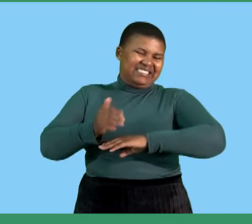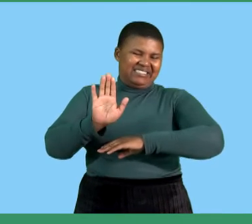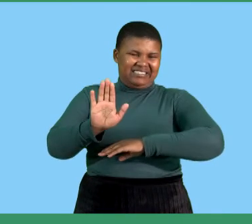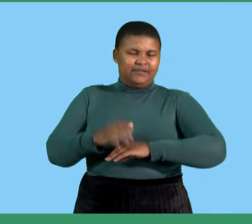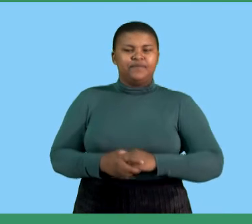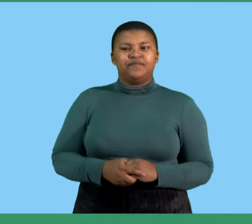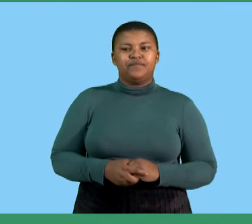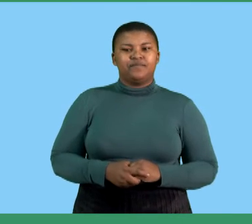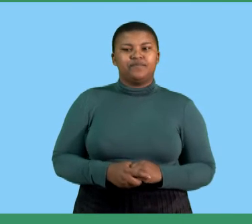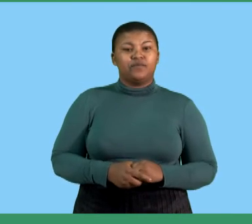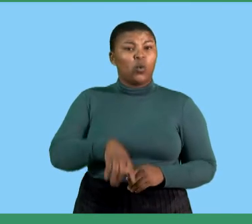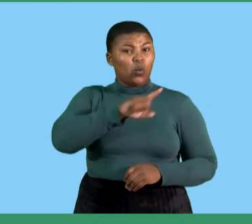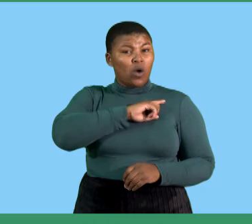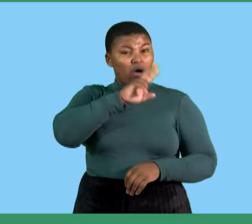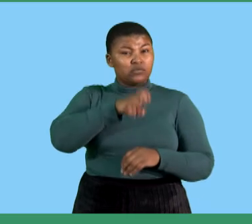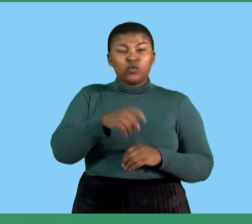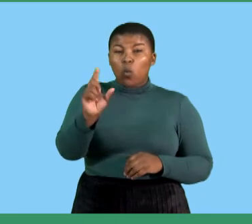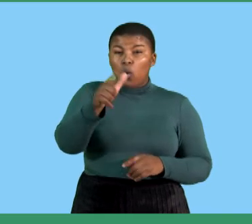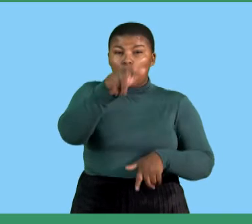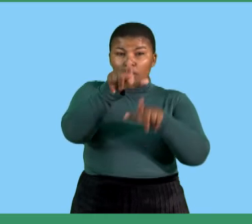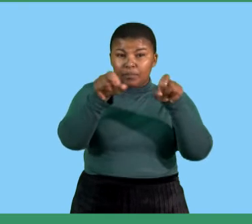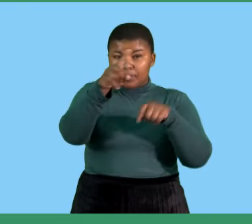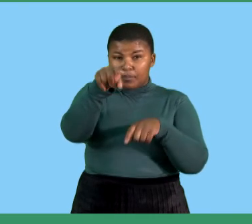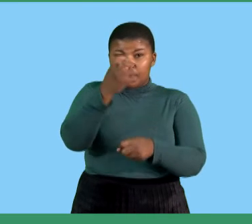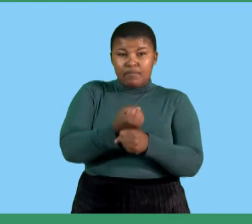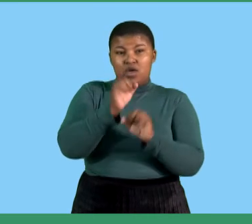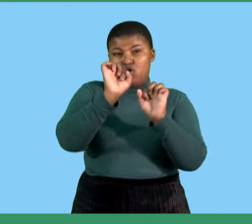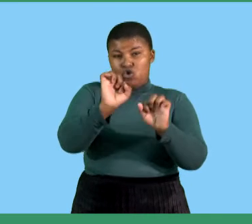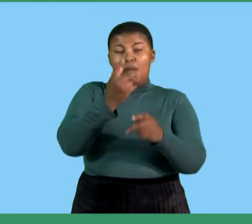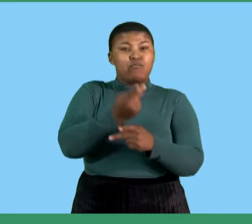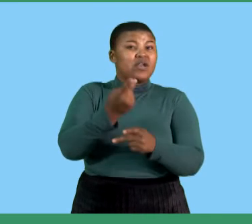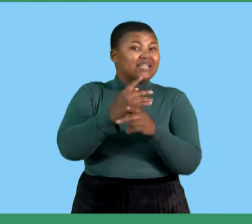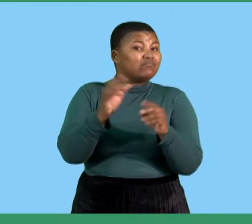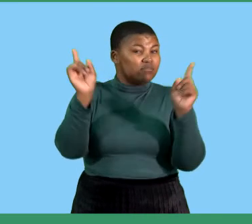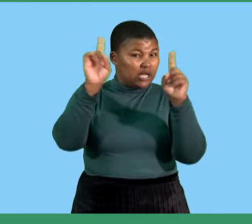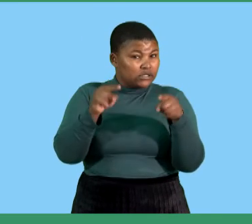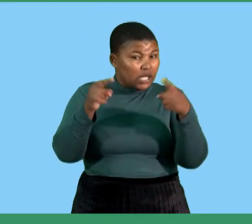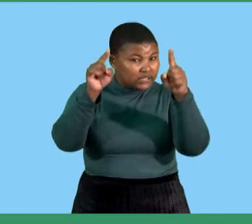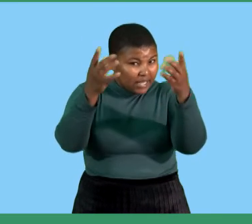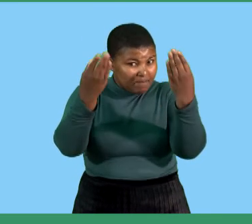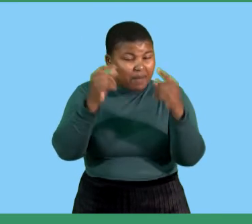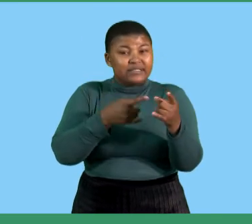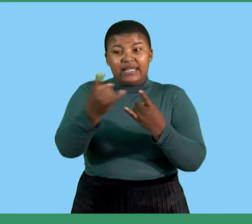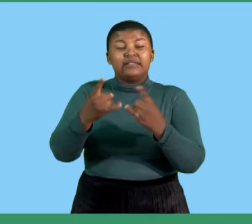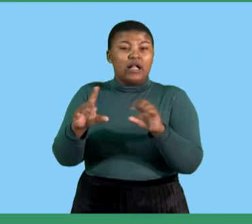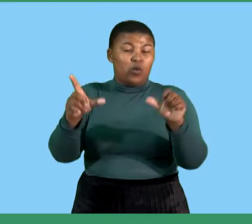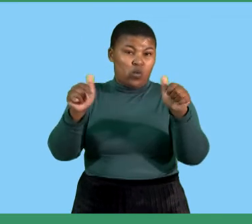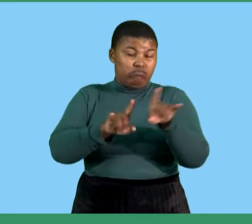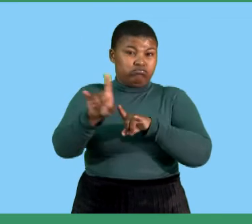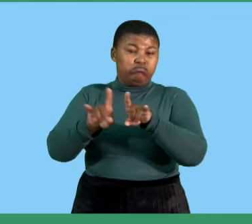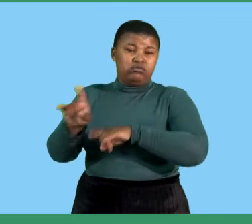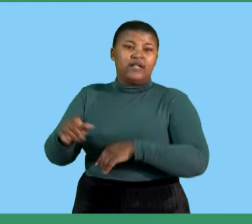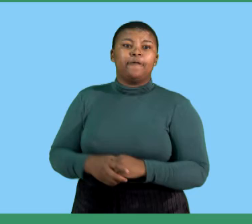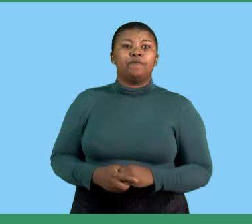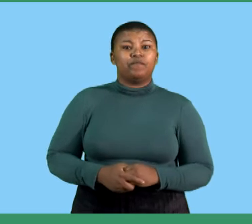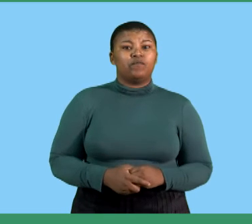because you need all of these people in making a product to be a success. So they can affect the business with their knowledge, their skills, and